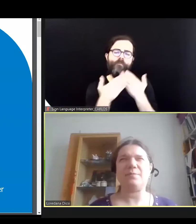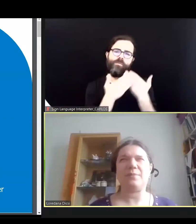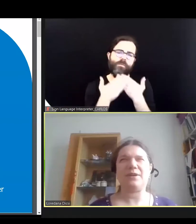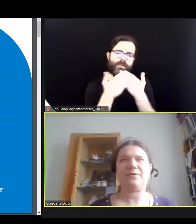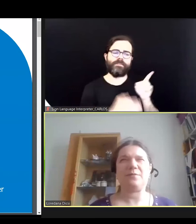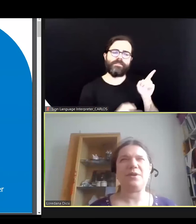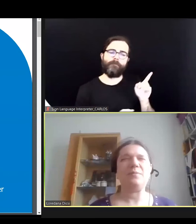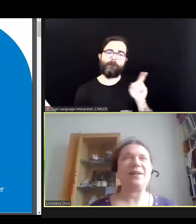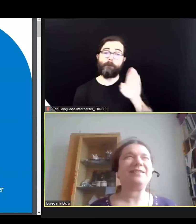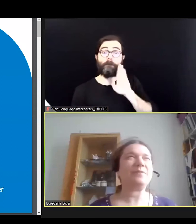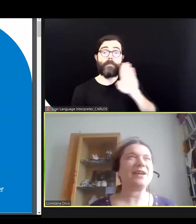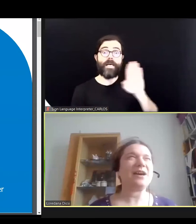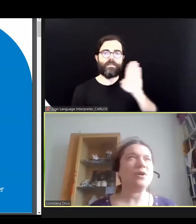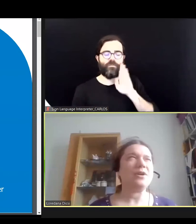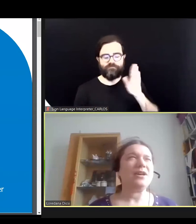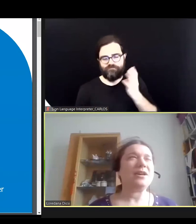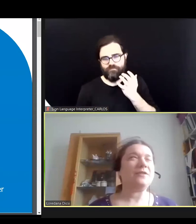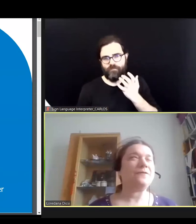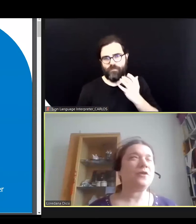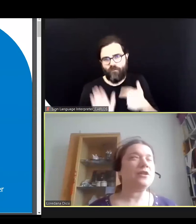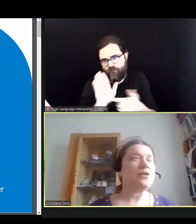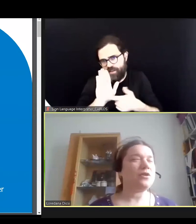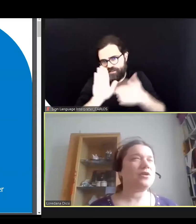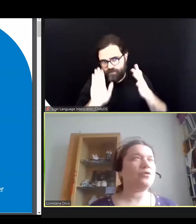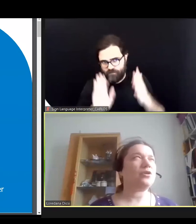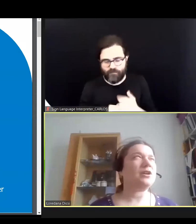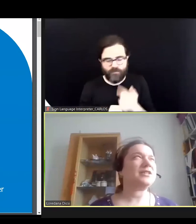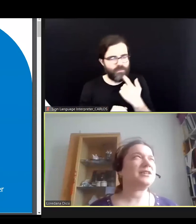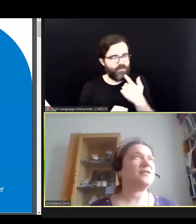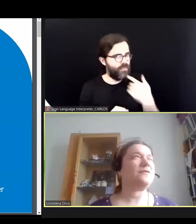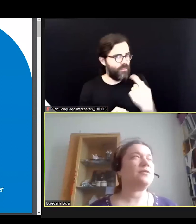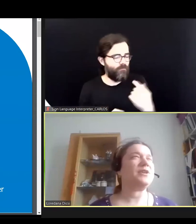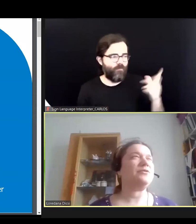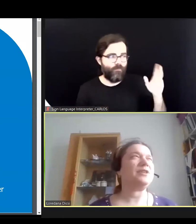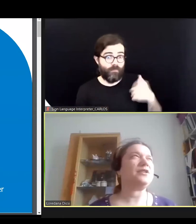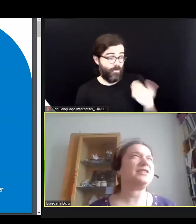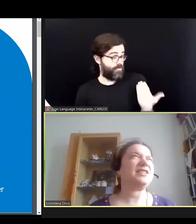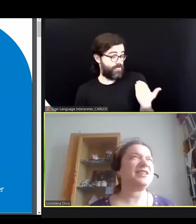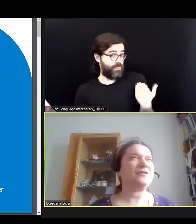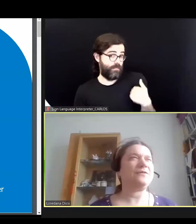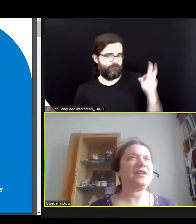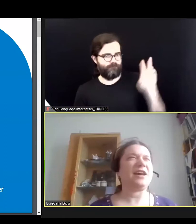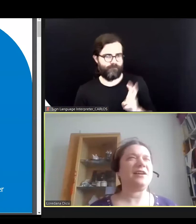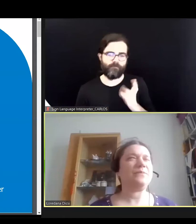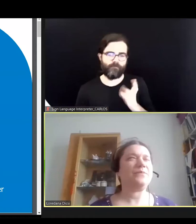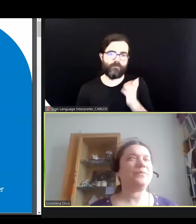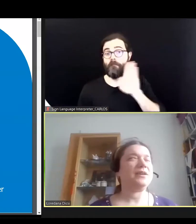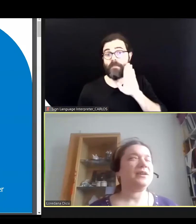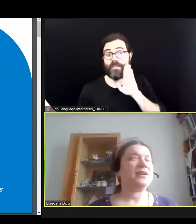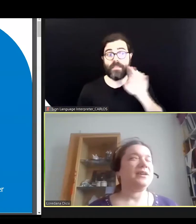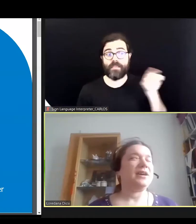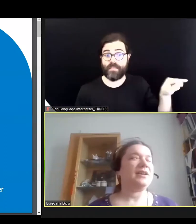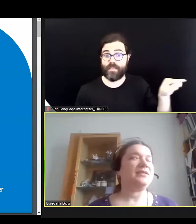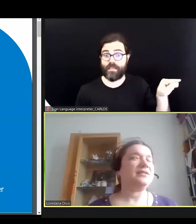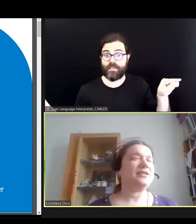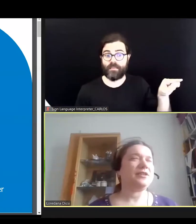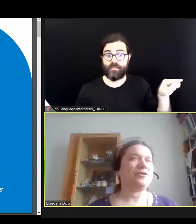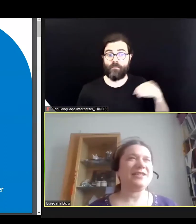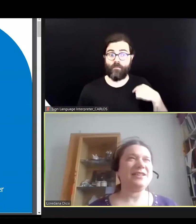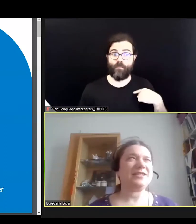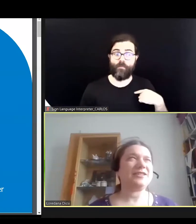I'm coming from Belgium now, can follow a course from a university in Vienna. And